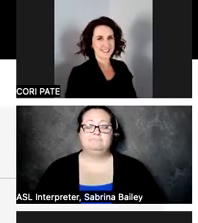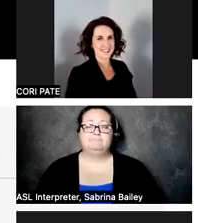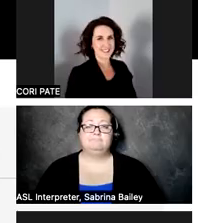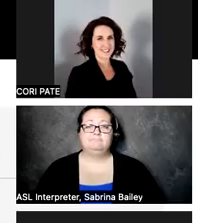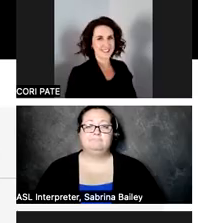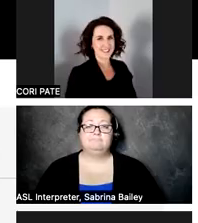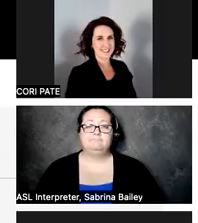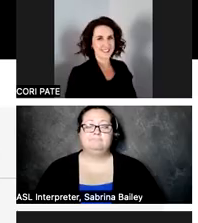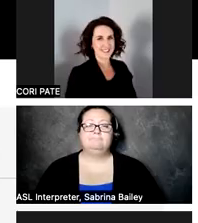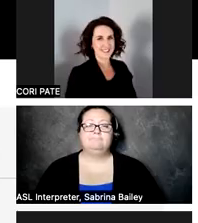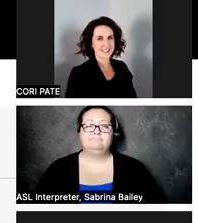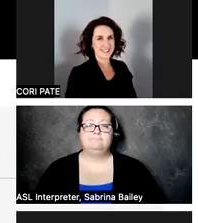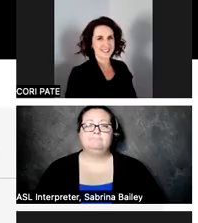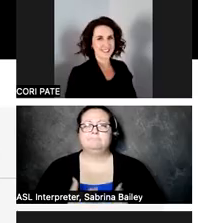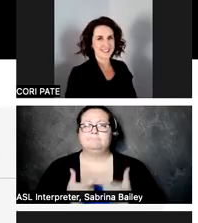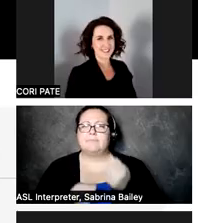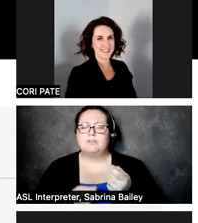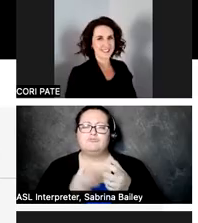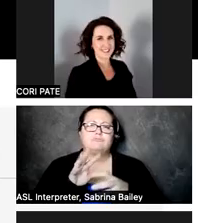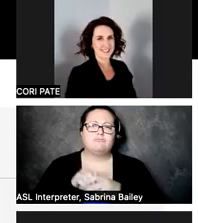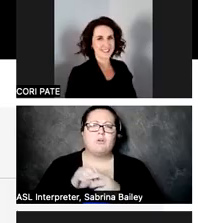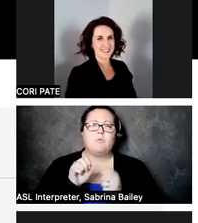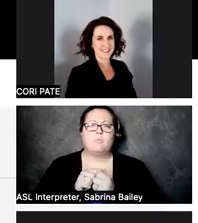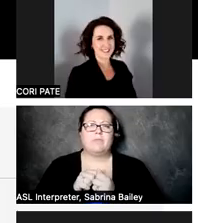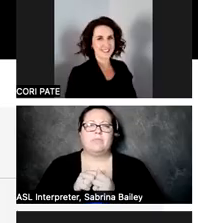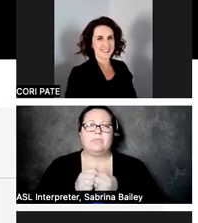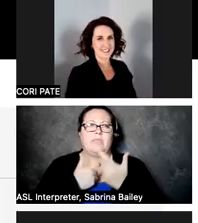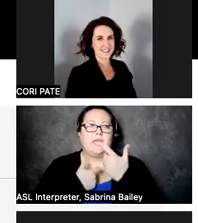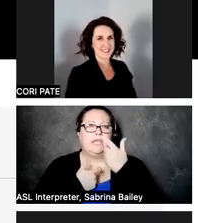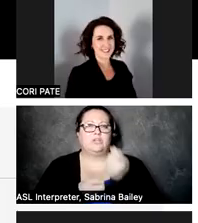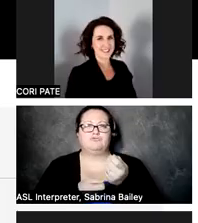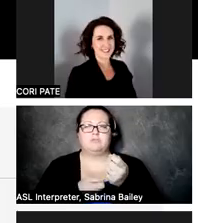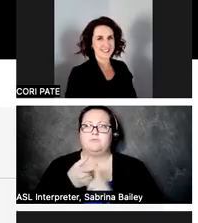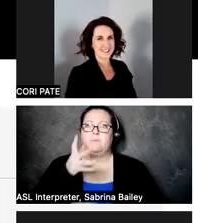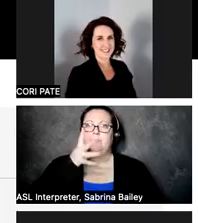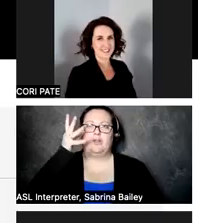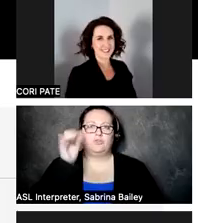I say engaged, but also, you know, that buy-in, getting the buy-in from parents.